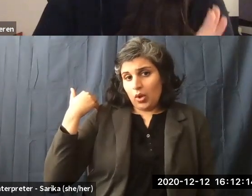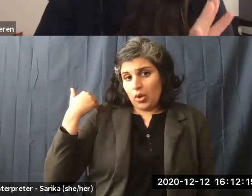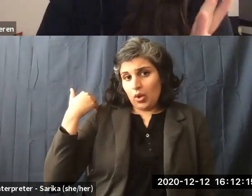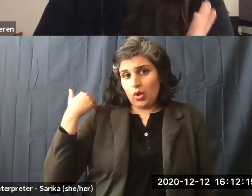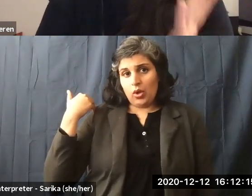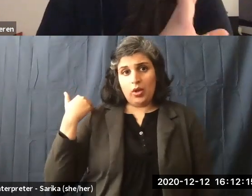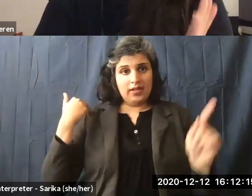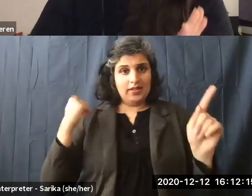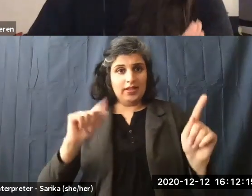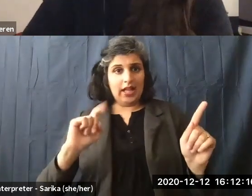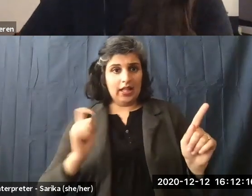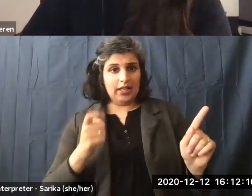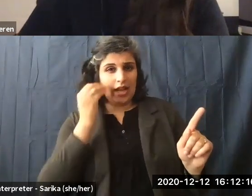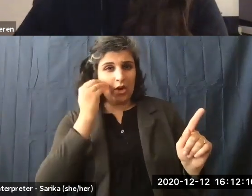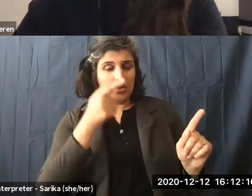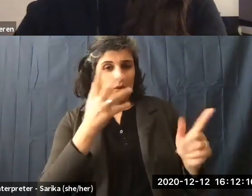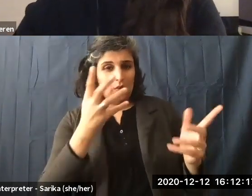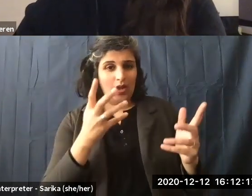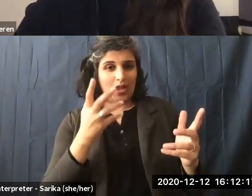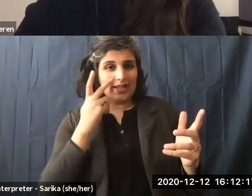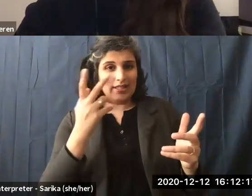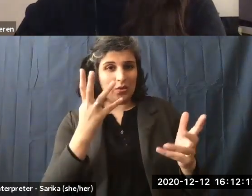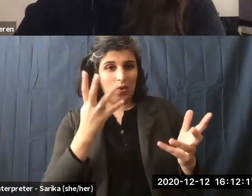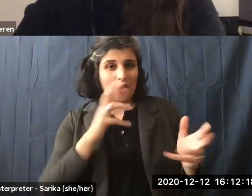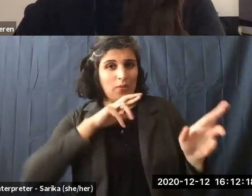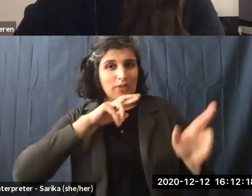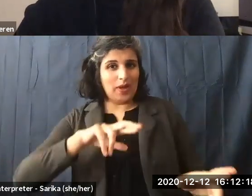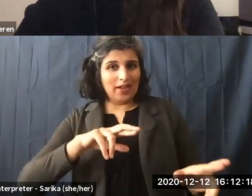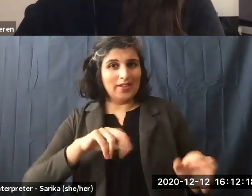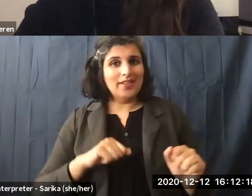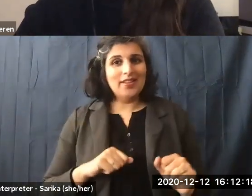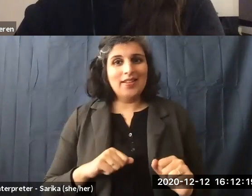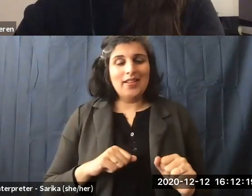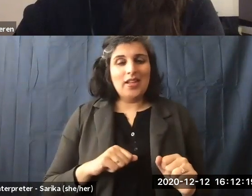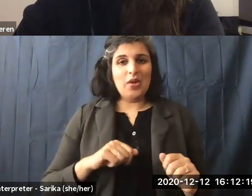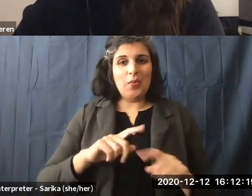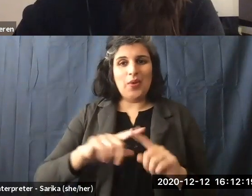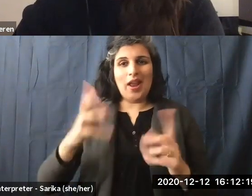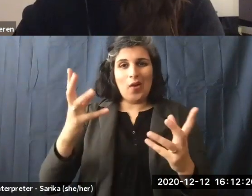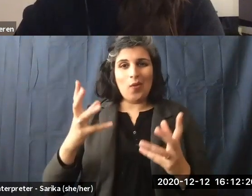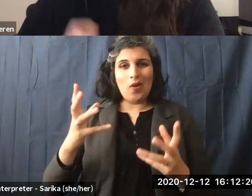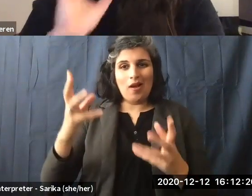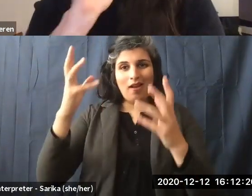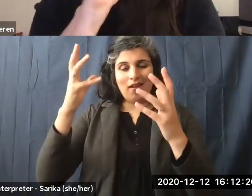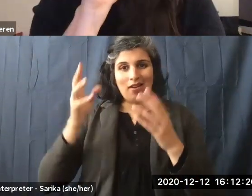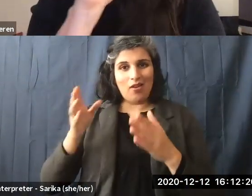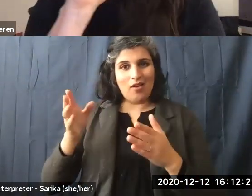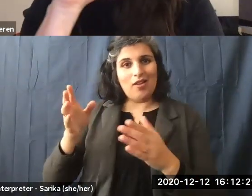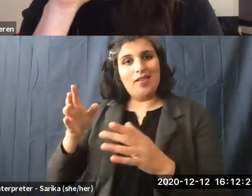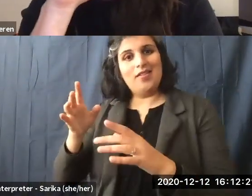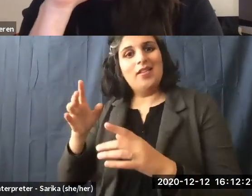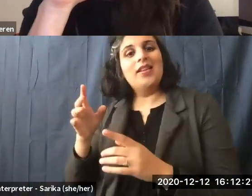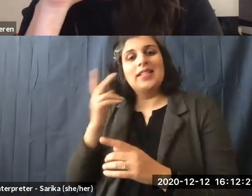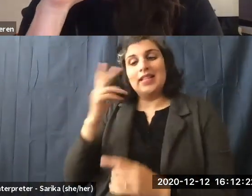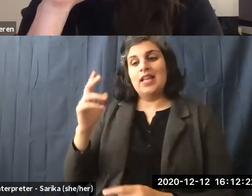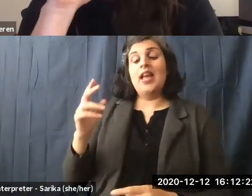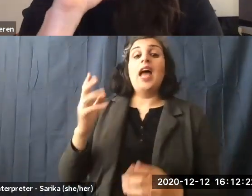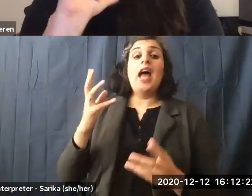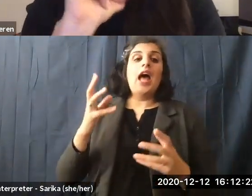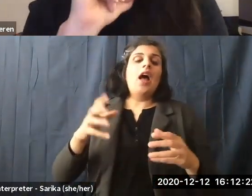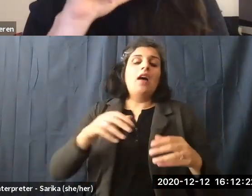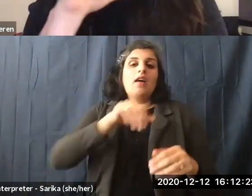you will, I know you want to read, I see that you want to respond, but I just want to give space for Adam's comment. He said, I love the addition of Kent